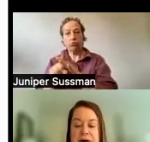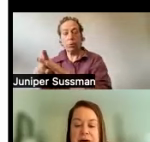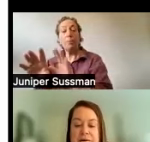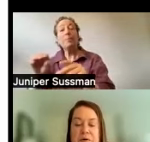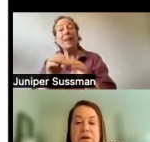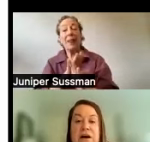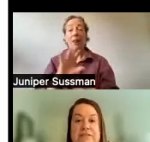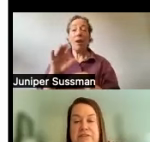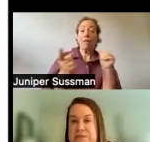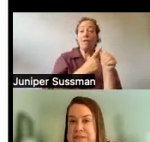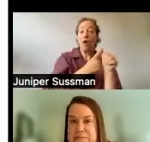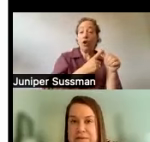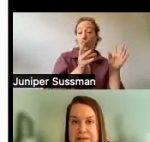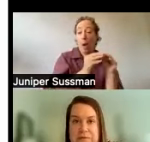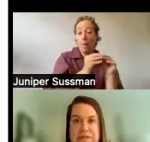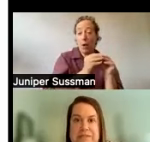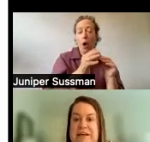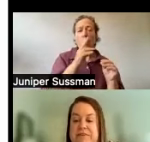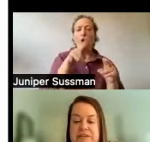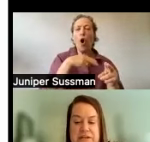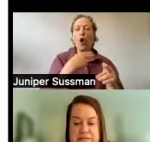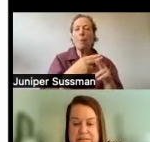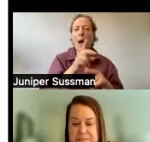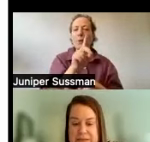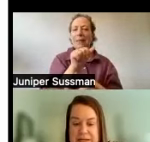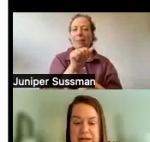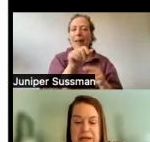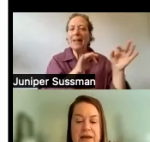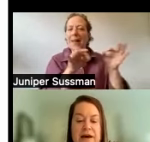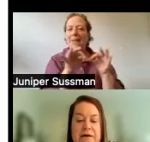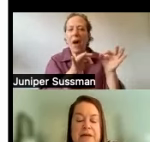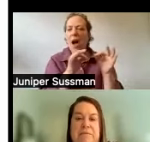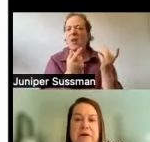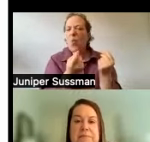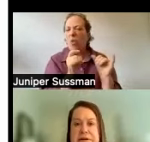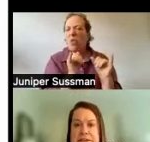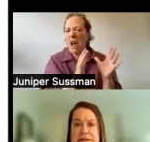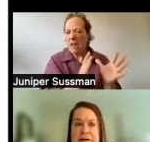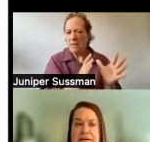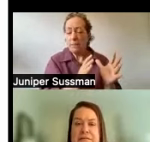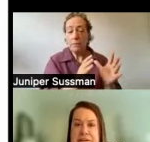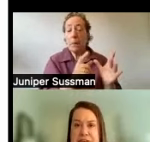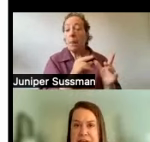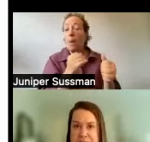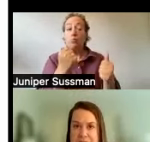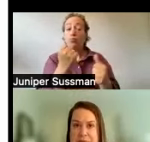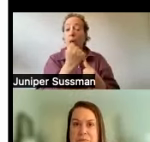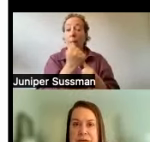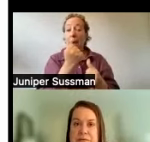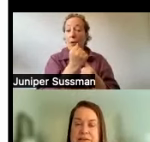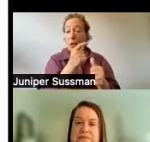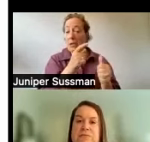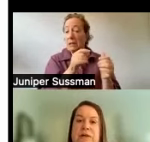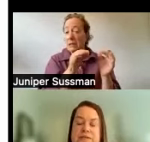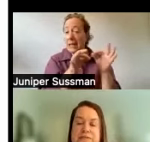about what constitutes a disability, what is the definition of disability. And the primary definition that we have been